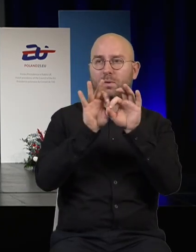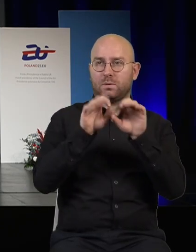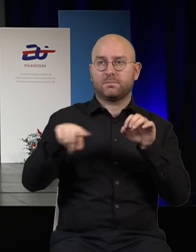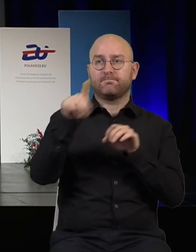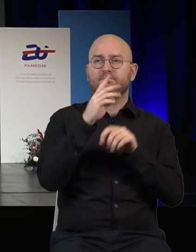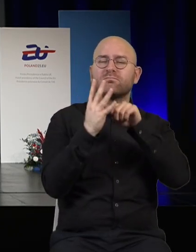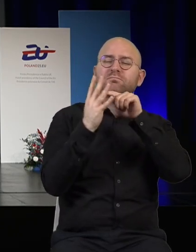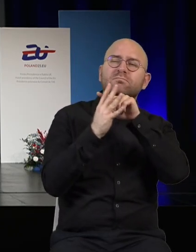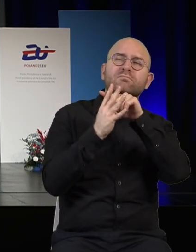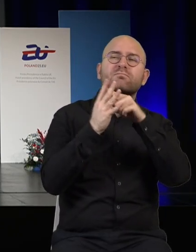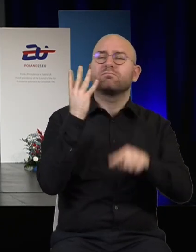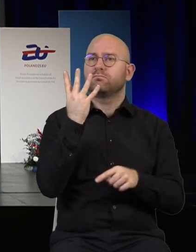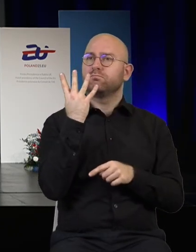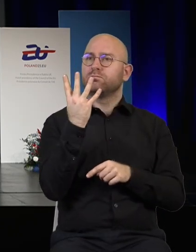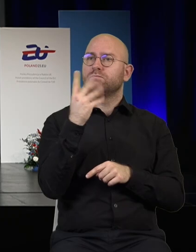of importance